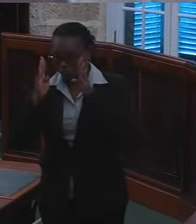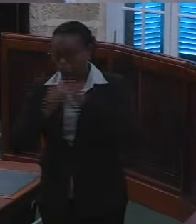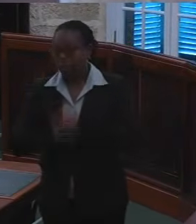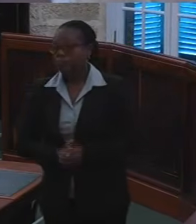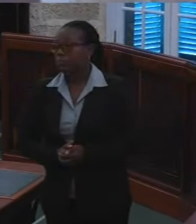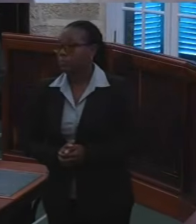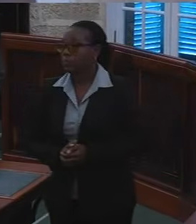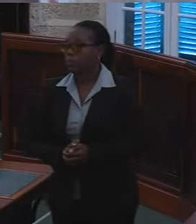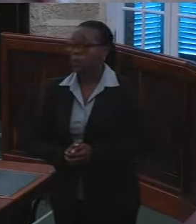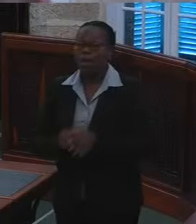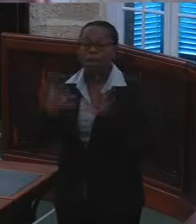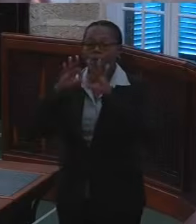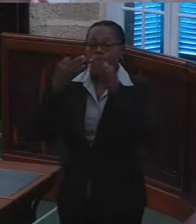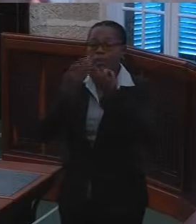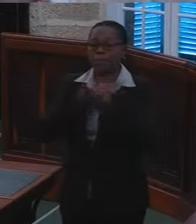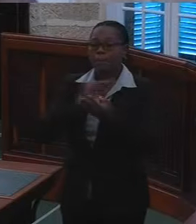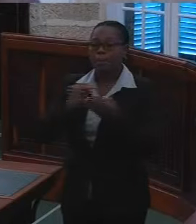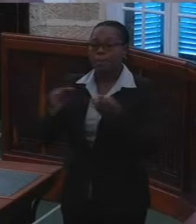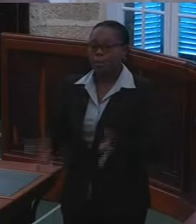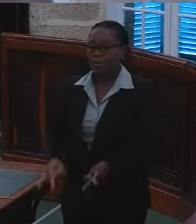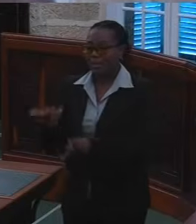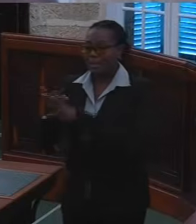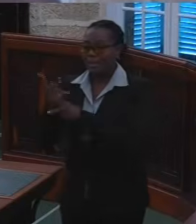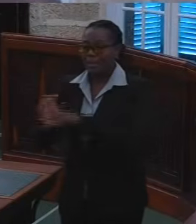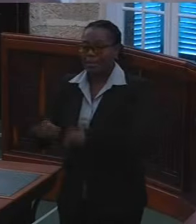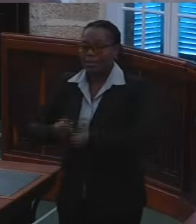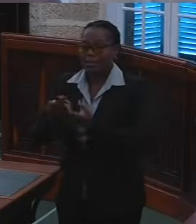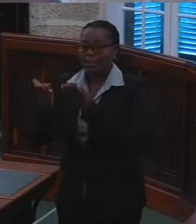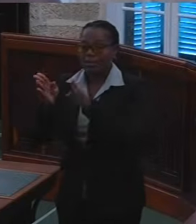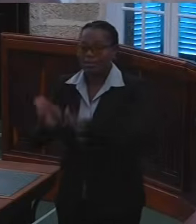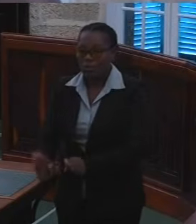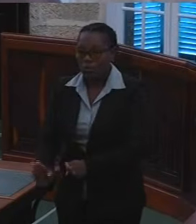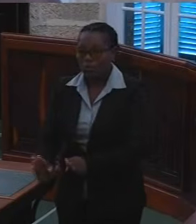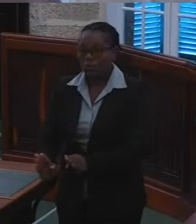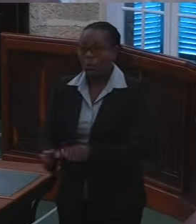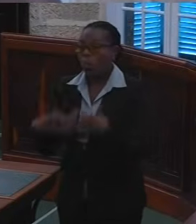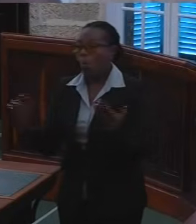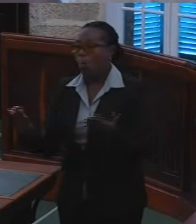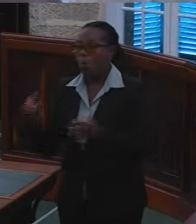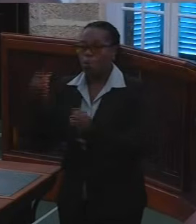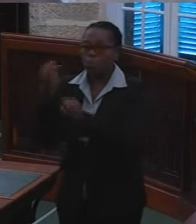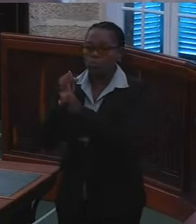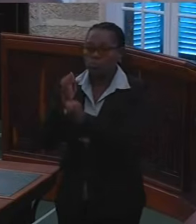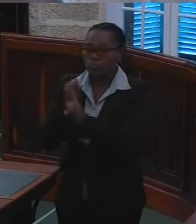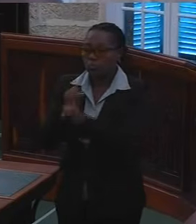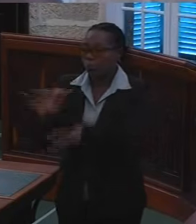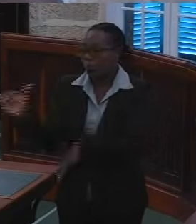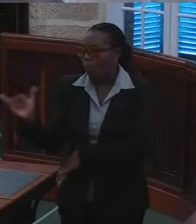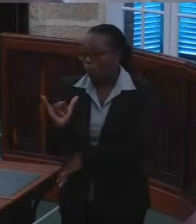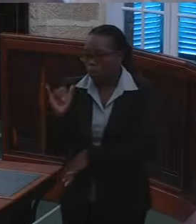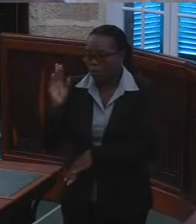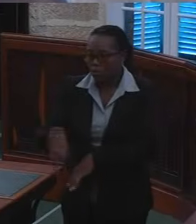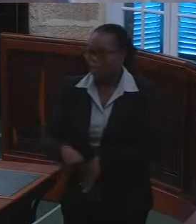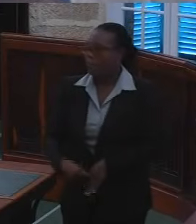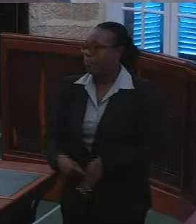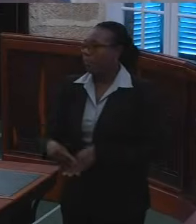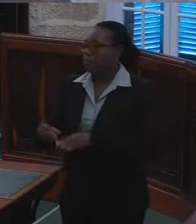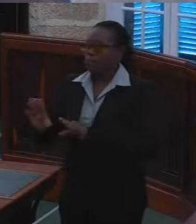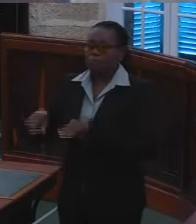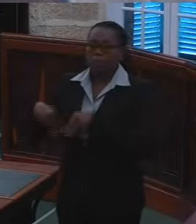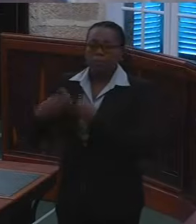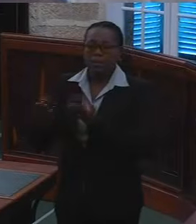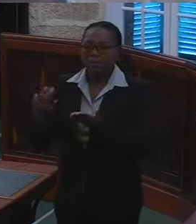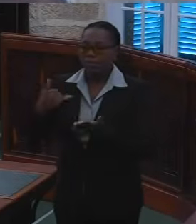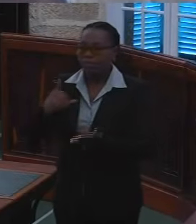Caregivers, family members, and institutions may also be held accountable, which means it's also putting government